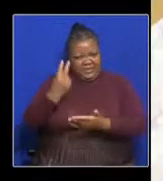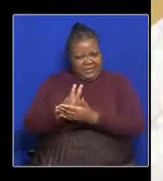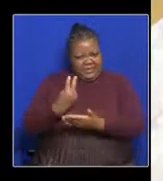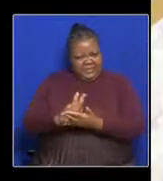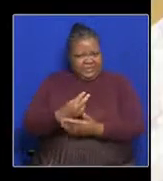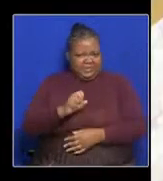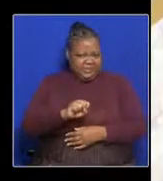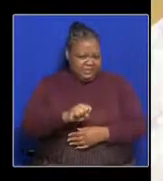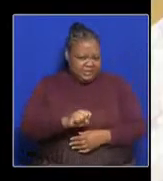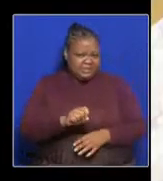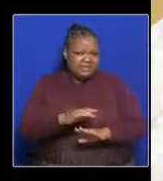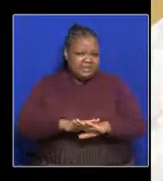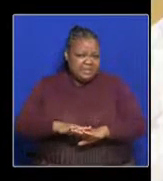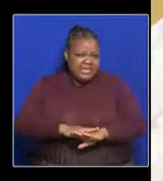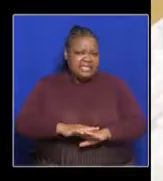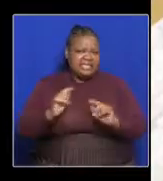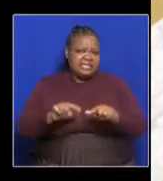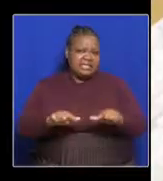of